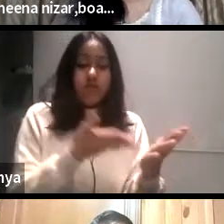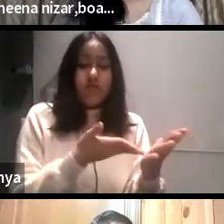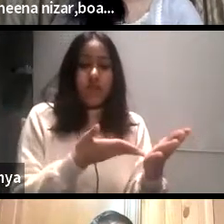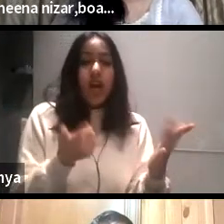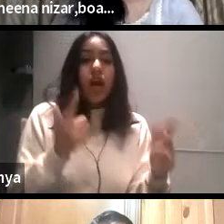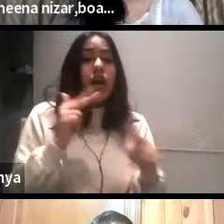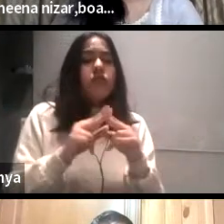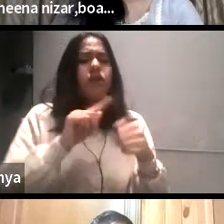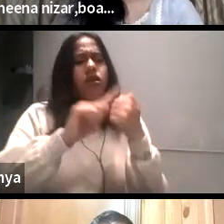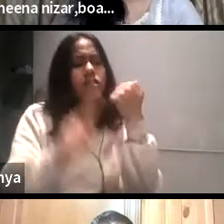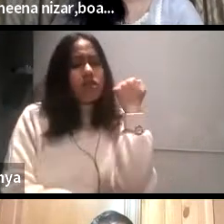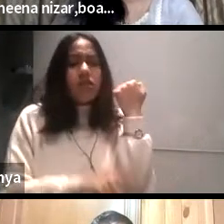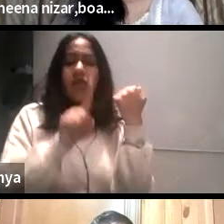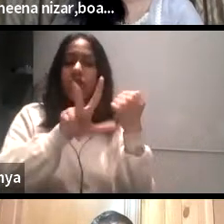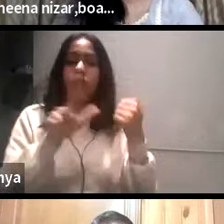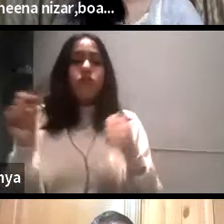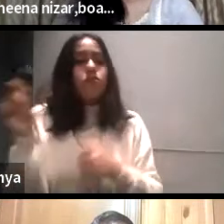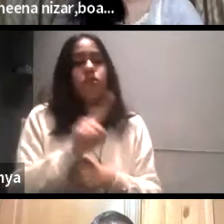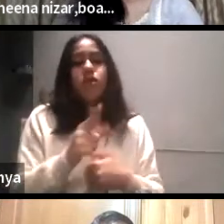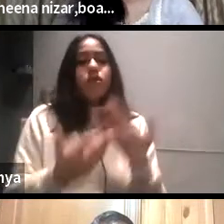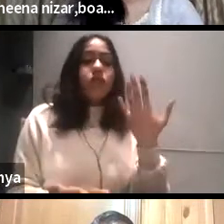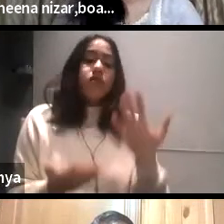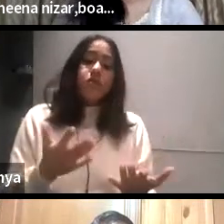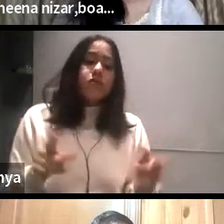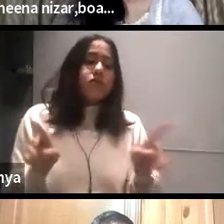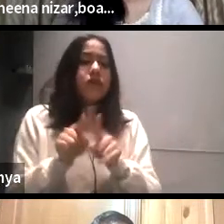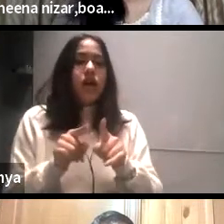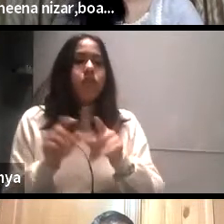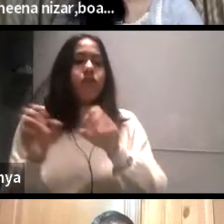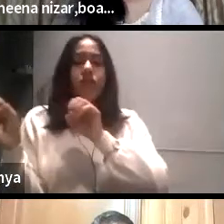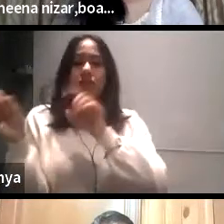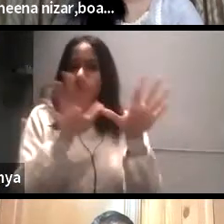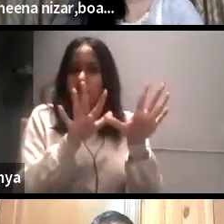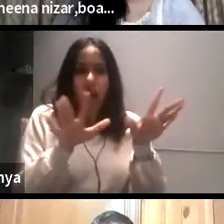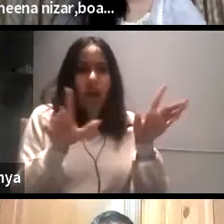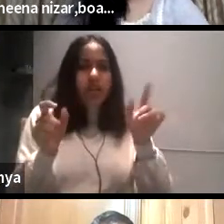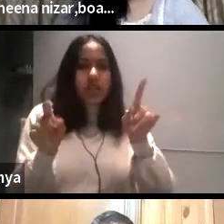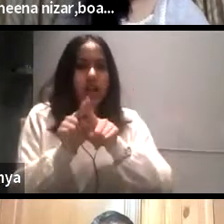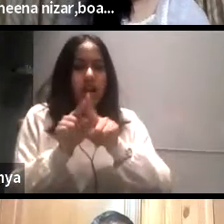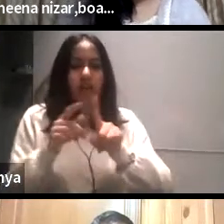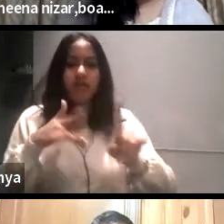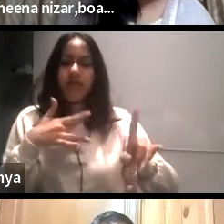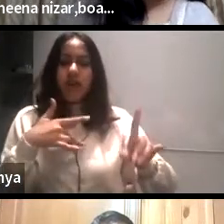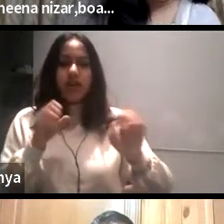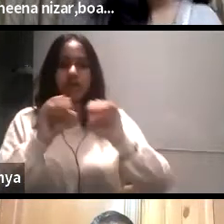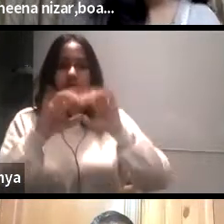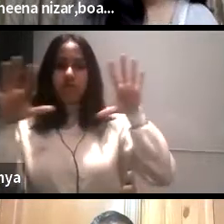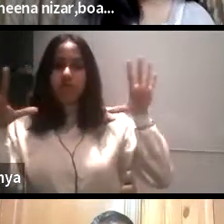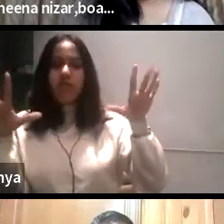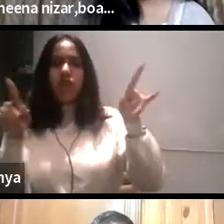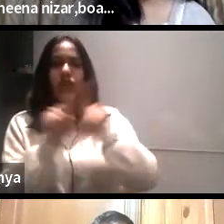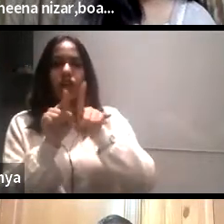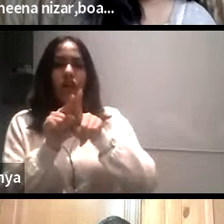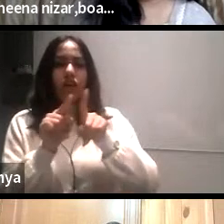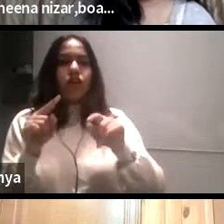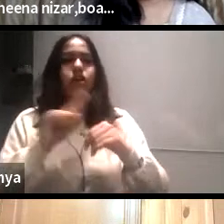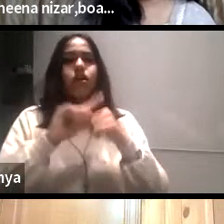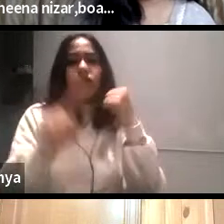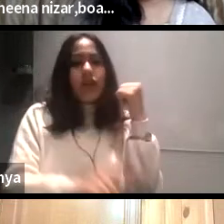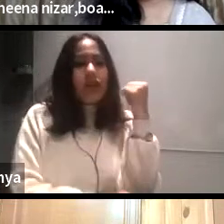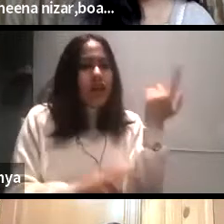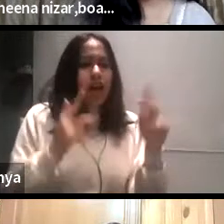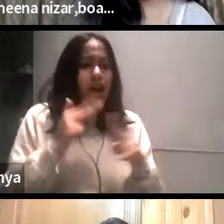but last 18 months made you reflect and act accordingly to reach the last mile with